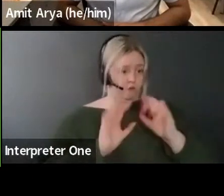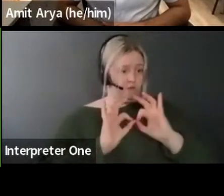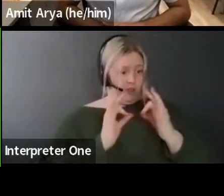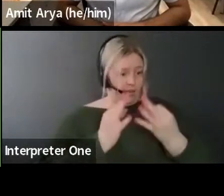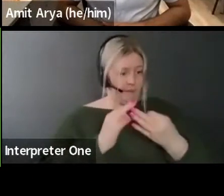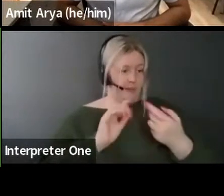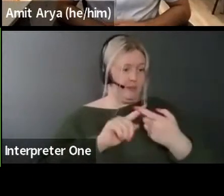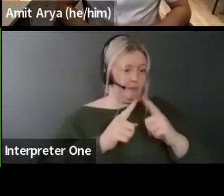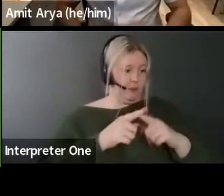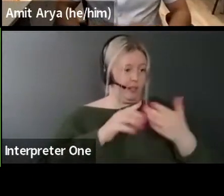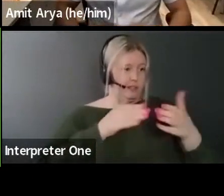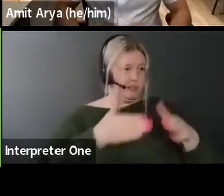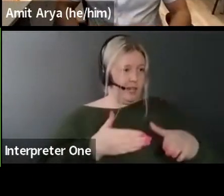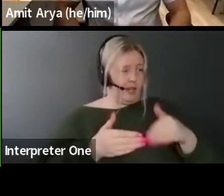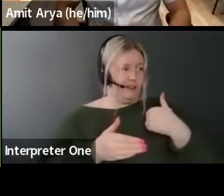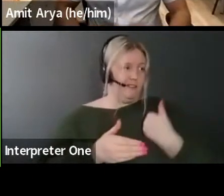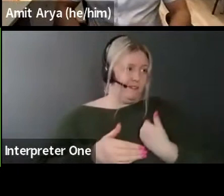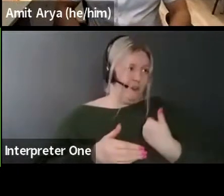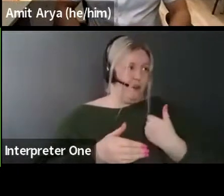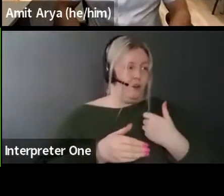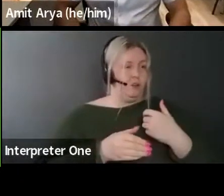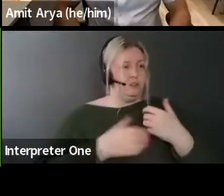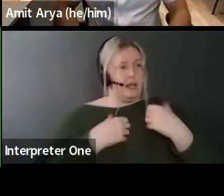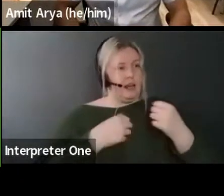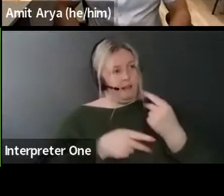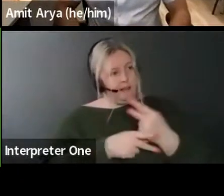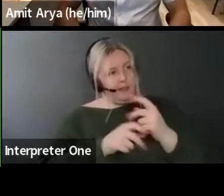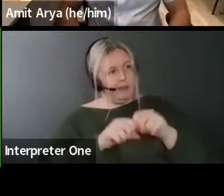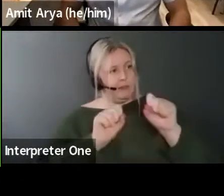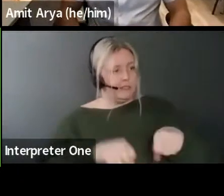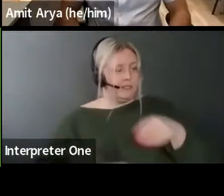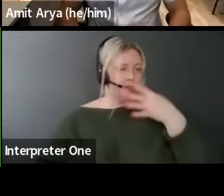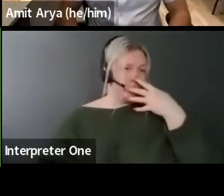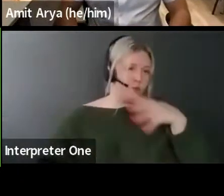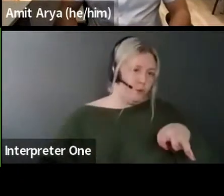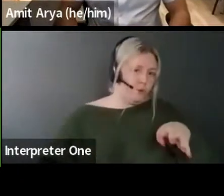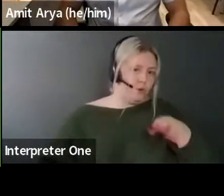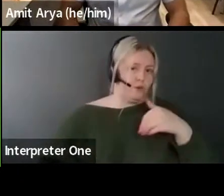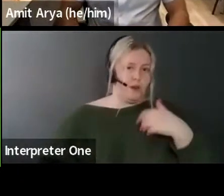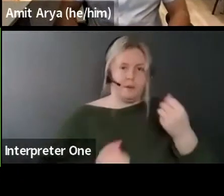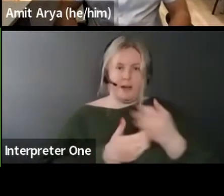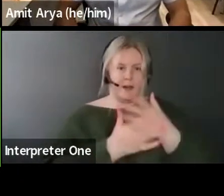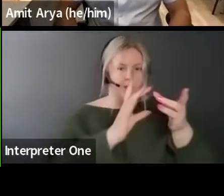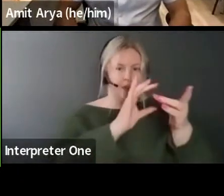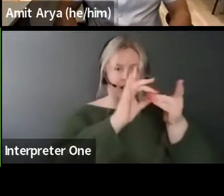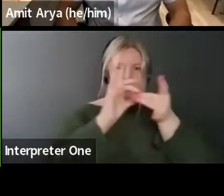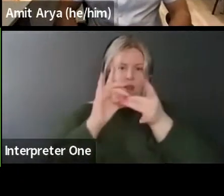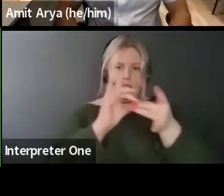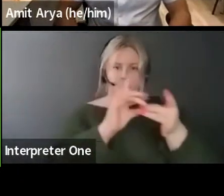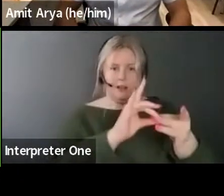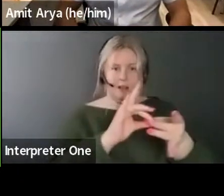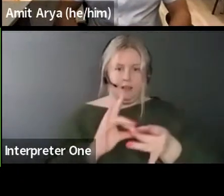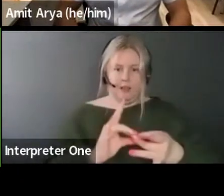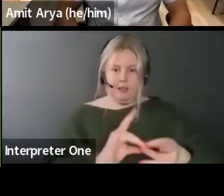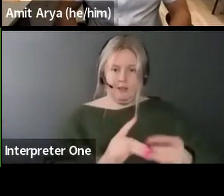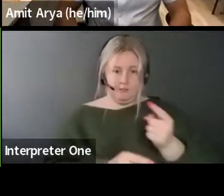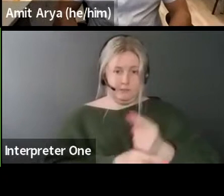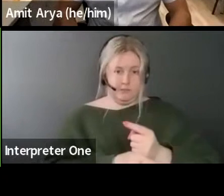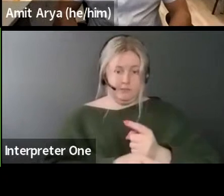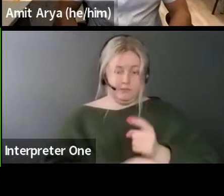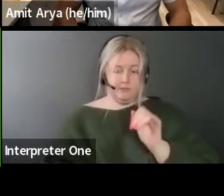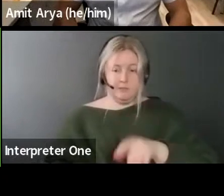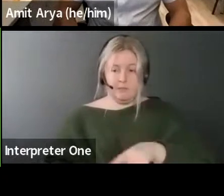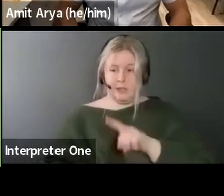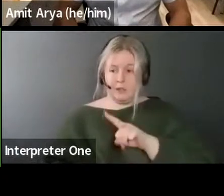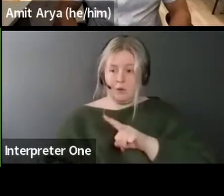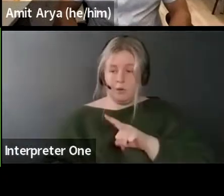reasons because of the structural neglect from the healthcare systems, because everything is linked. Like those austerity measures,